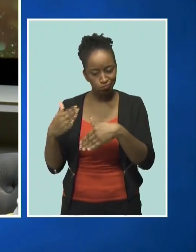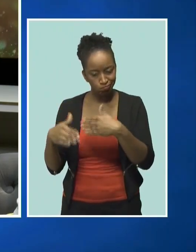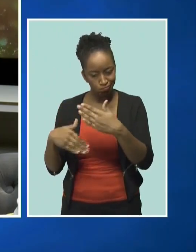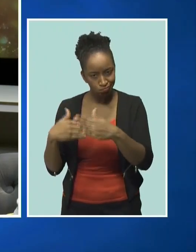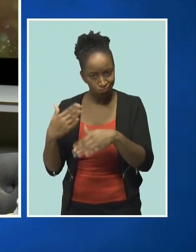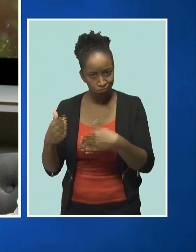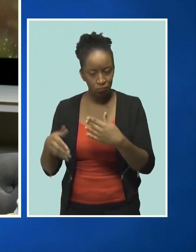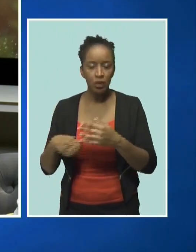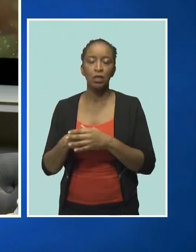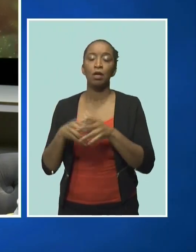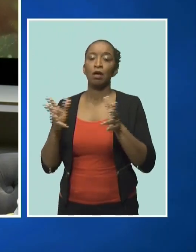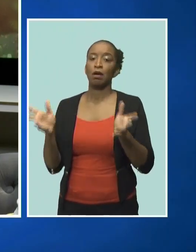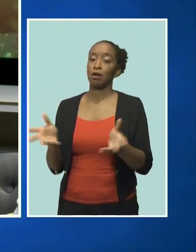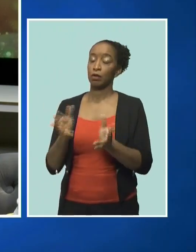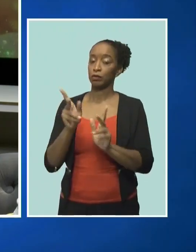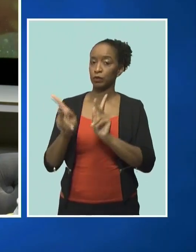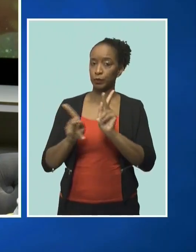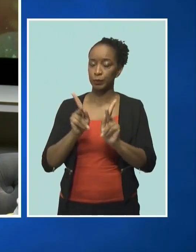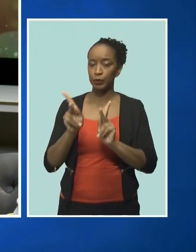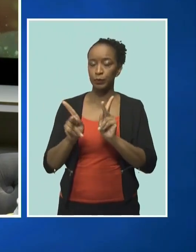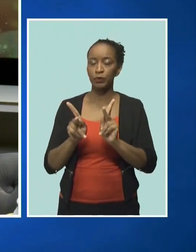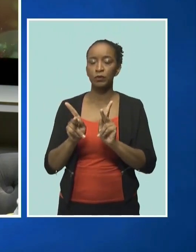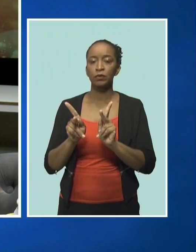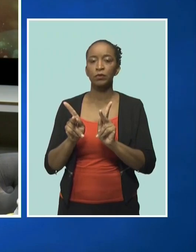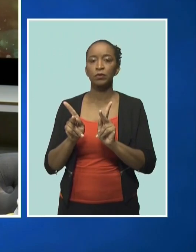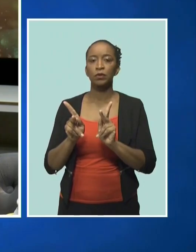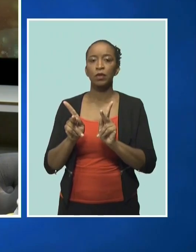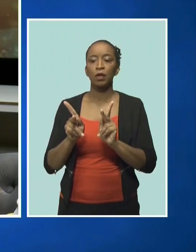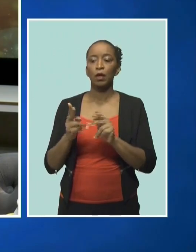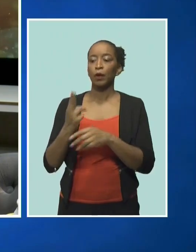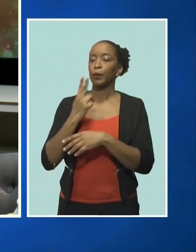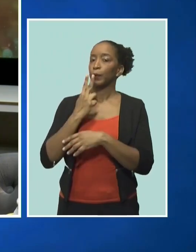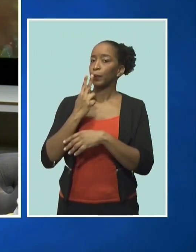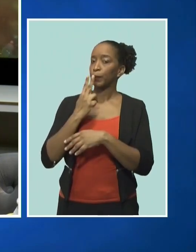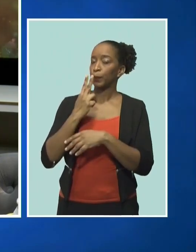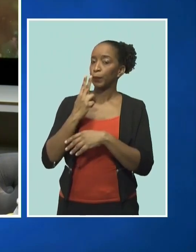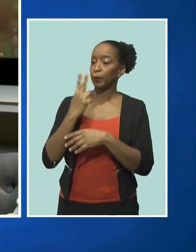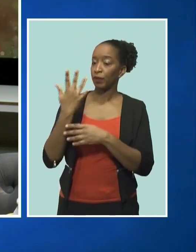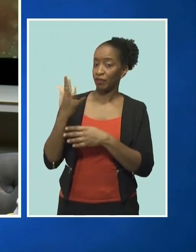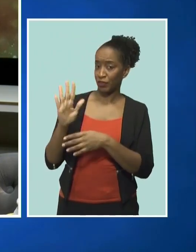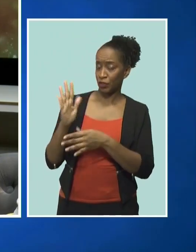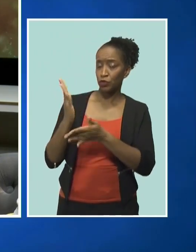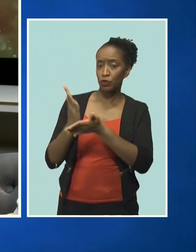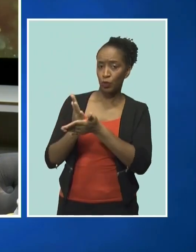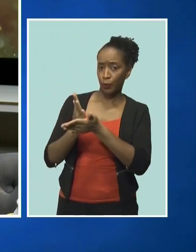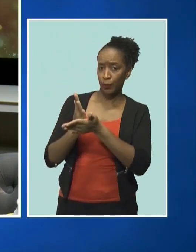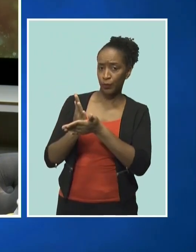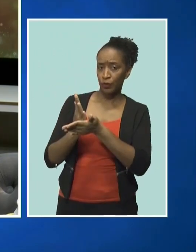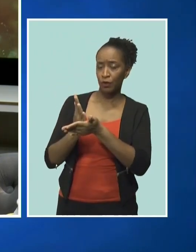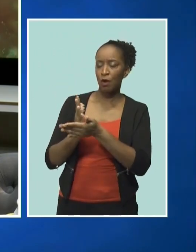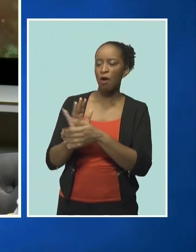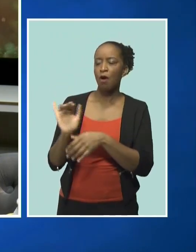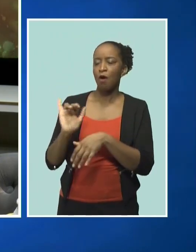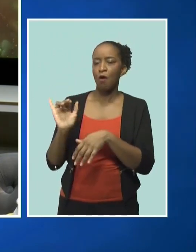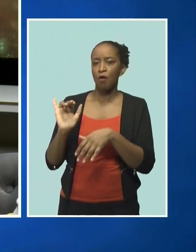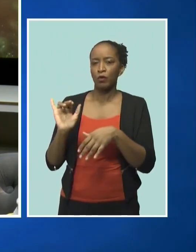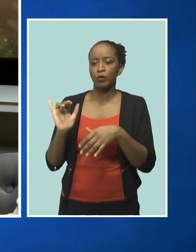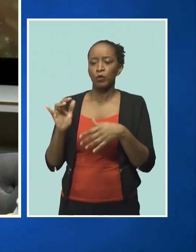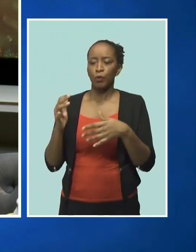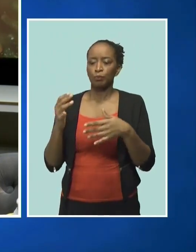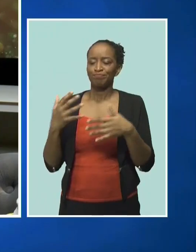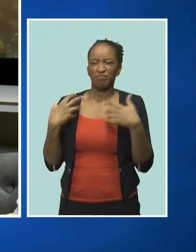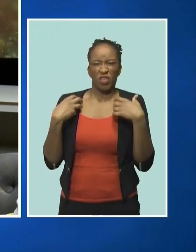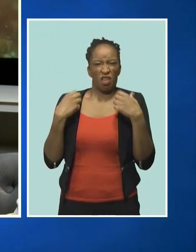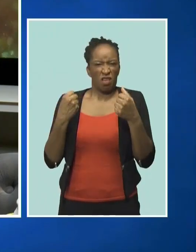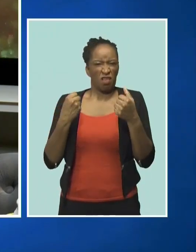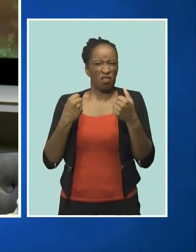we are encouraging people not only to stop smoking, but to embrace a healthier lifestyle. We have